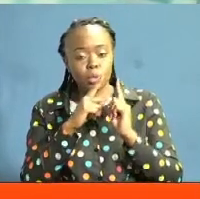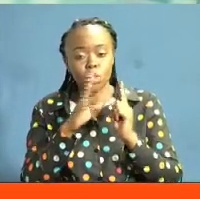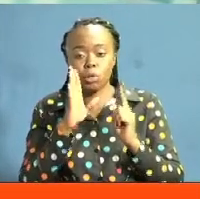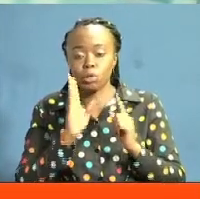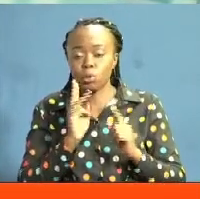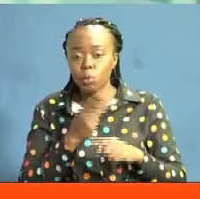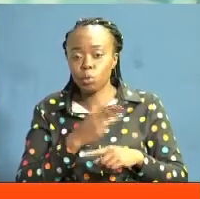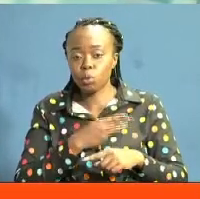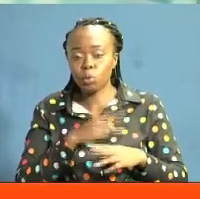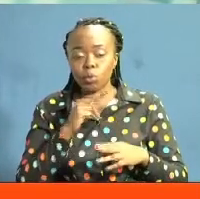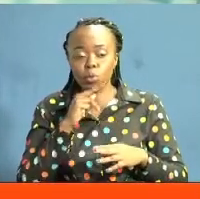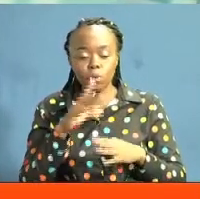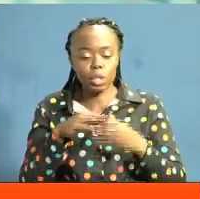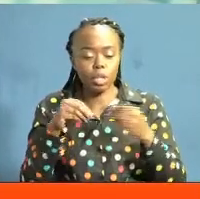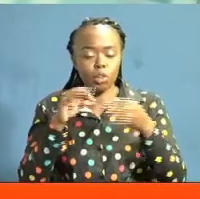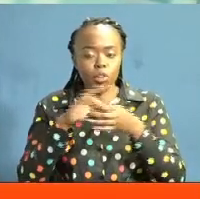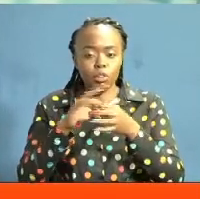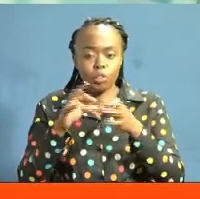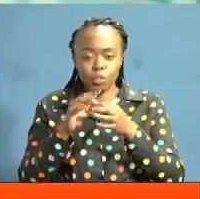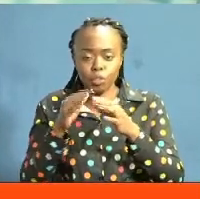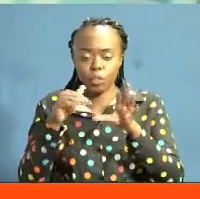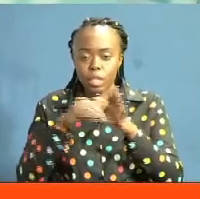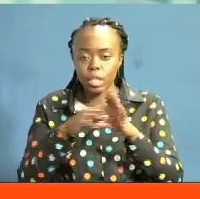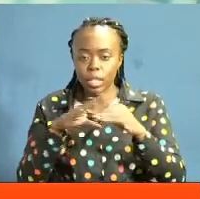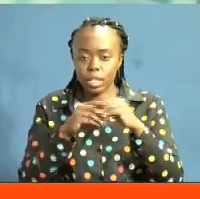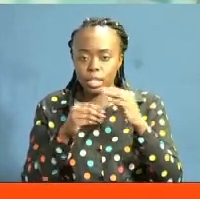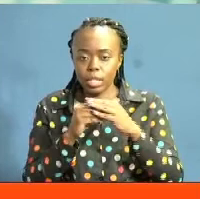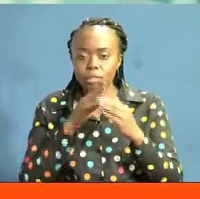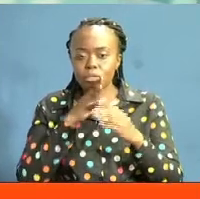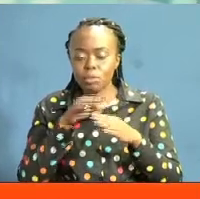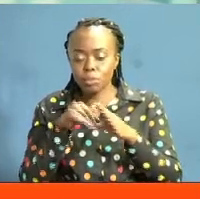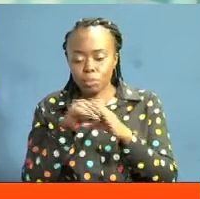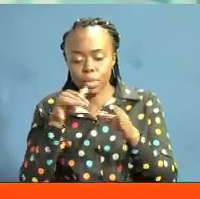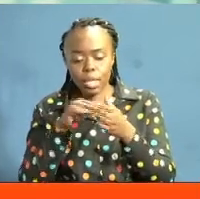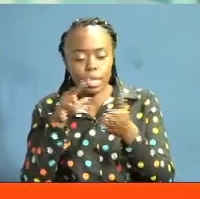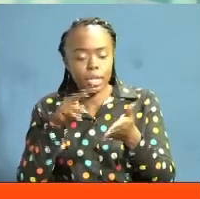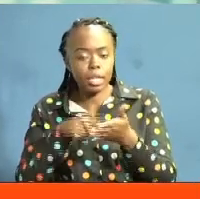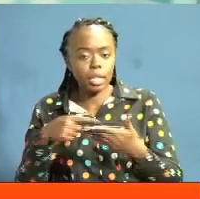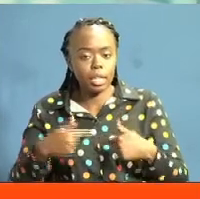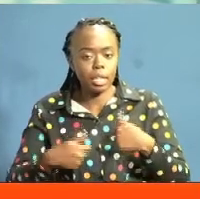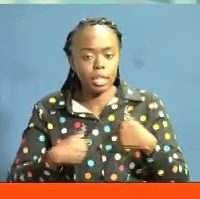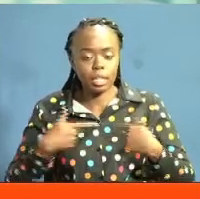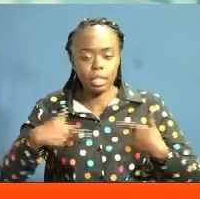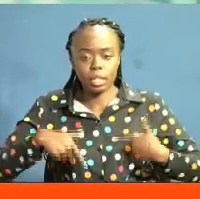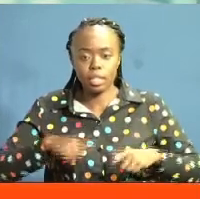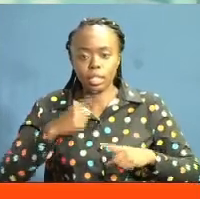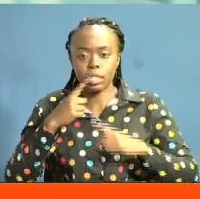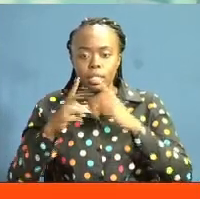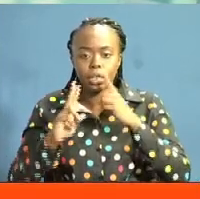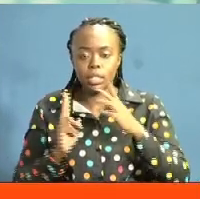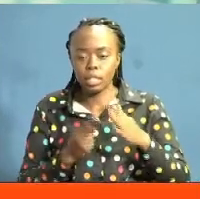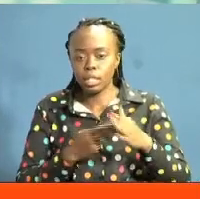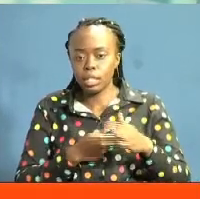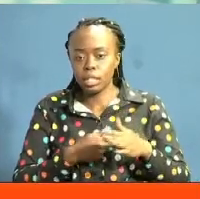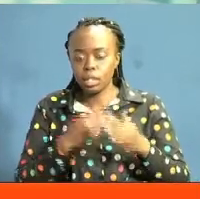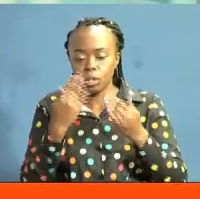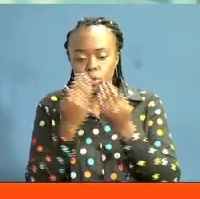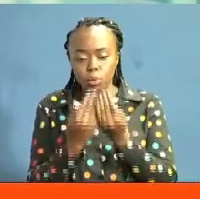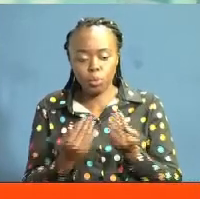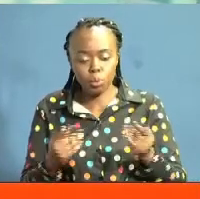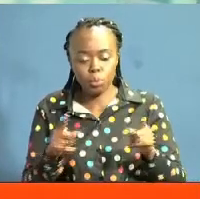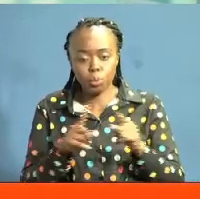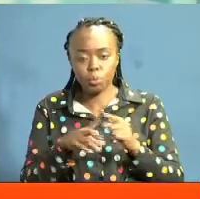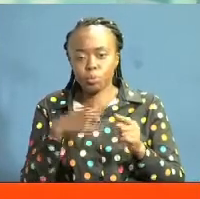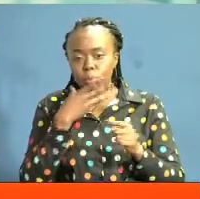not created to fit in. We are created to be outstanding. Mm-hmm. And let me tell our children, their boys